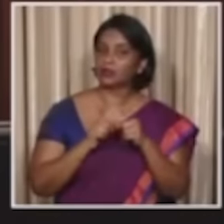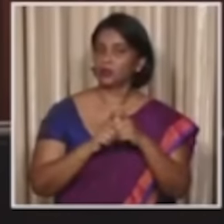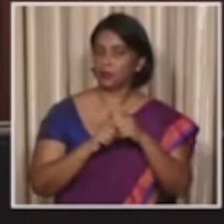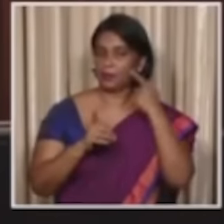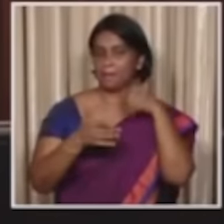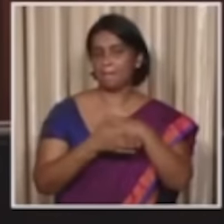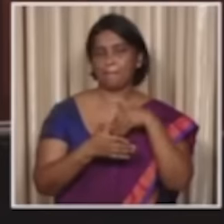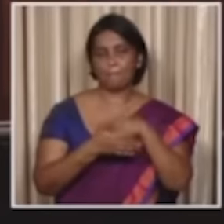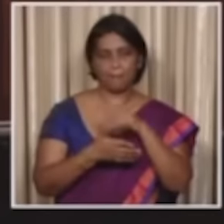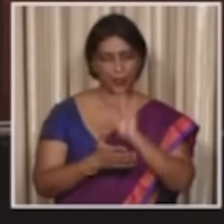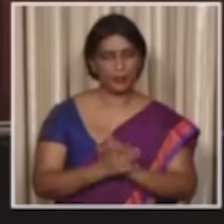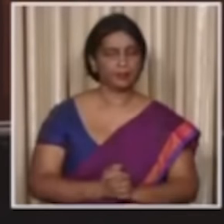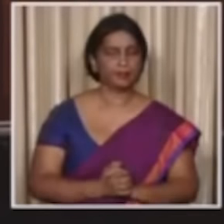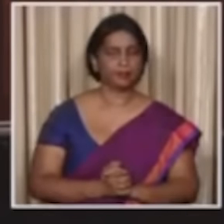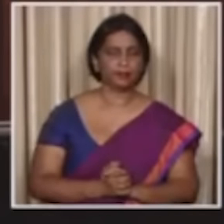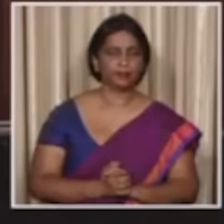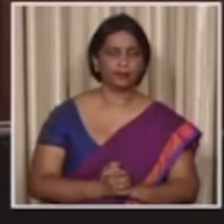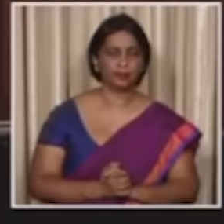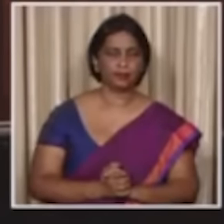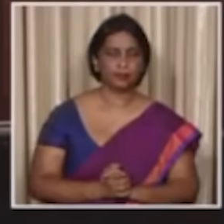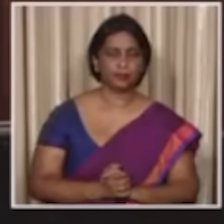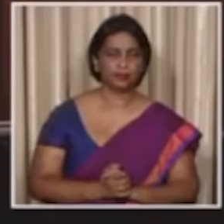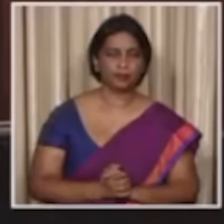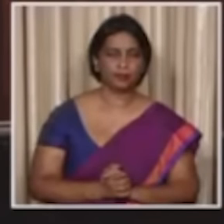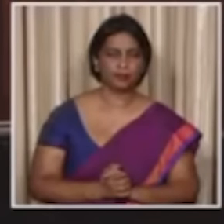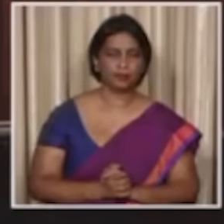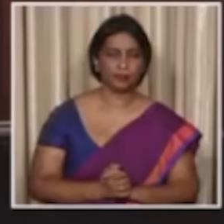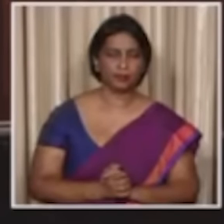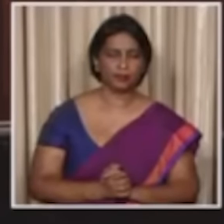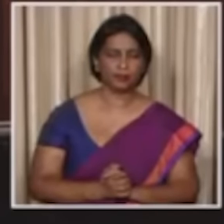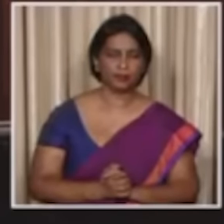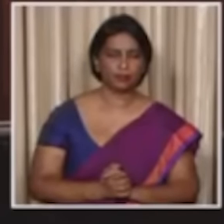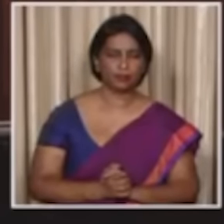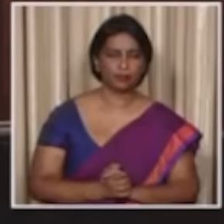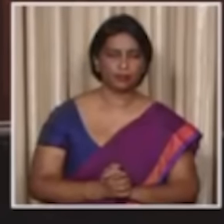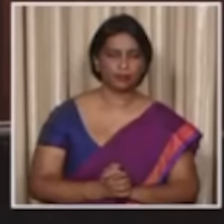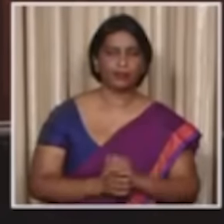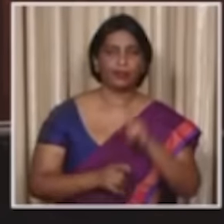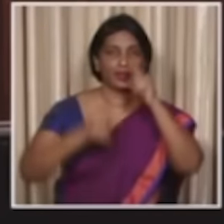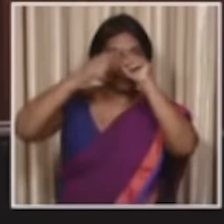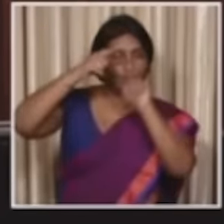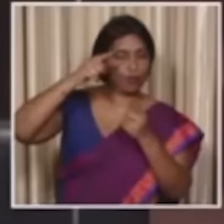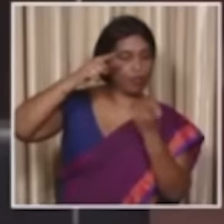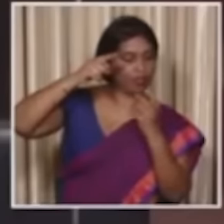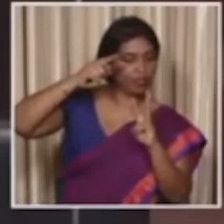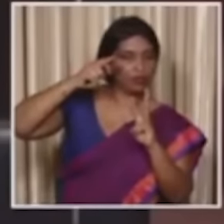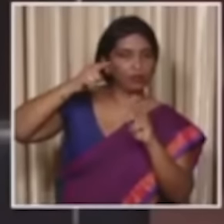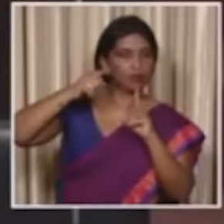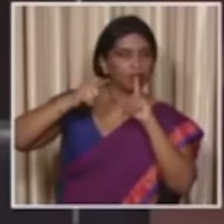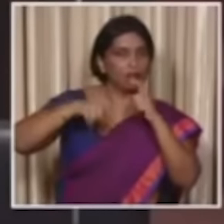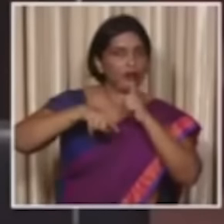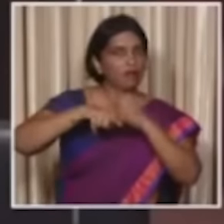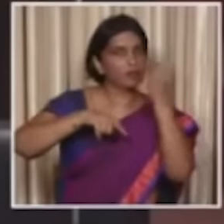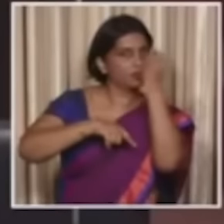Honorable Lakshman Kiriyala. Number 8. You called out number 13 to speak. Even after that, you are